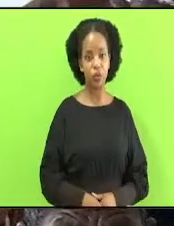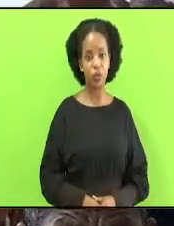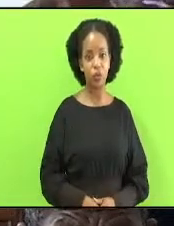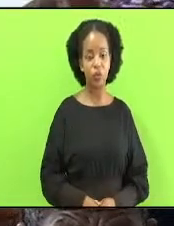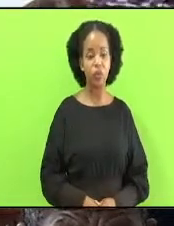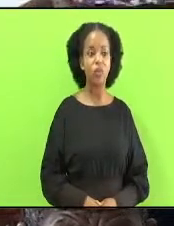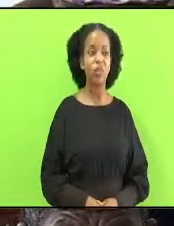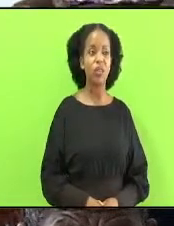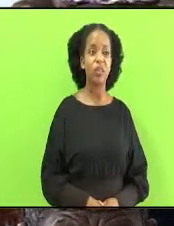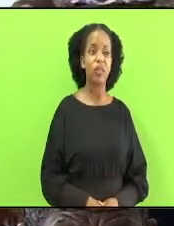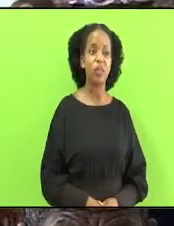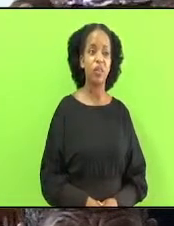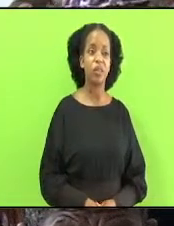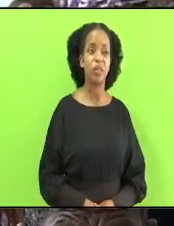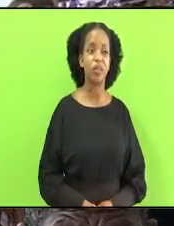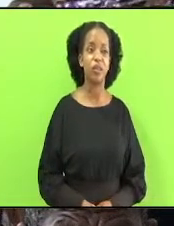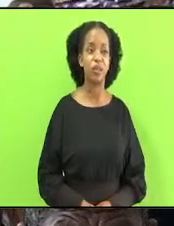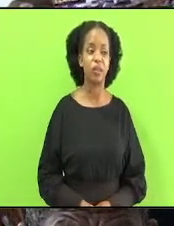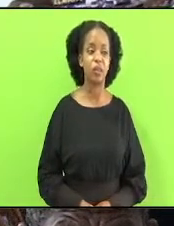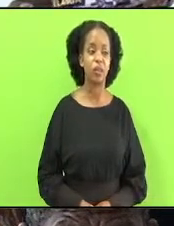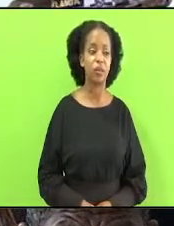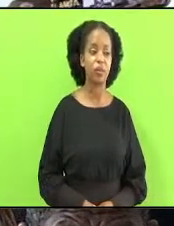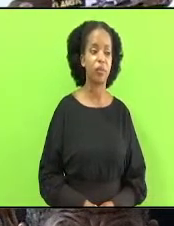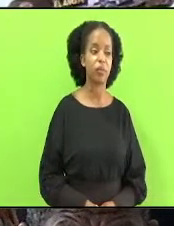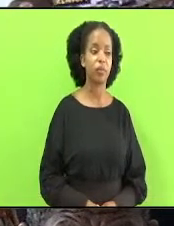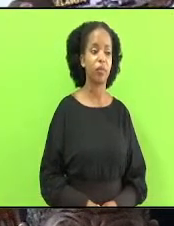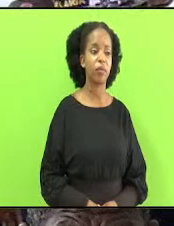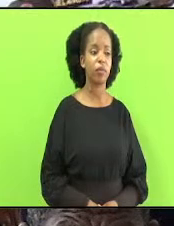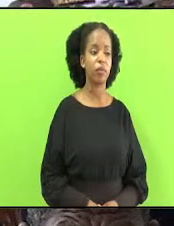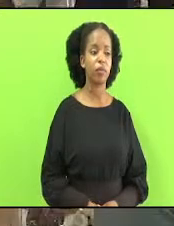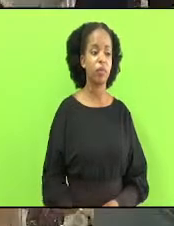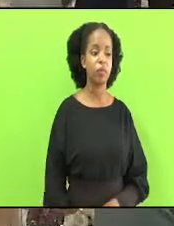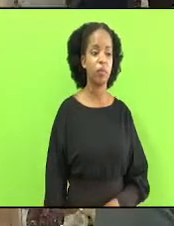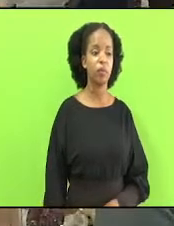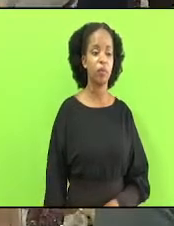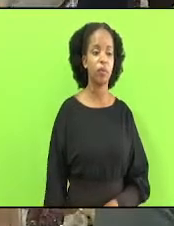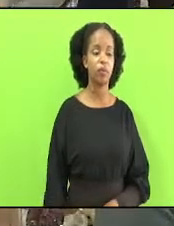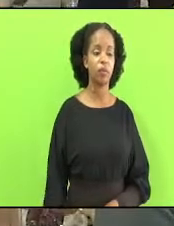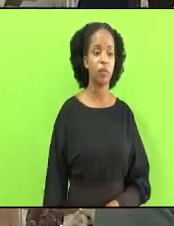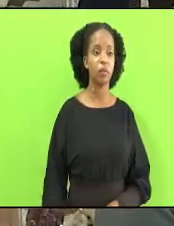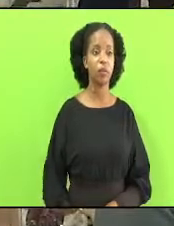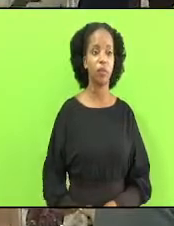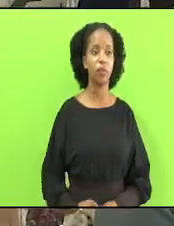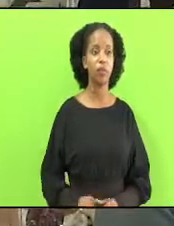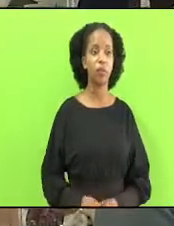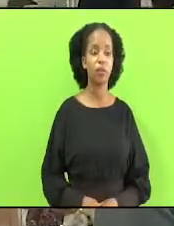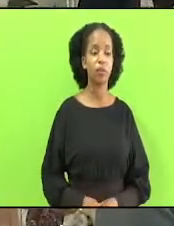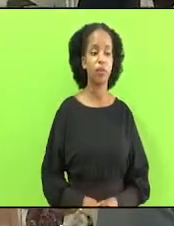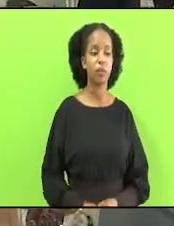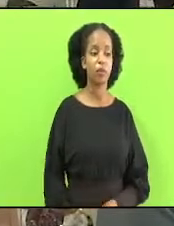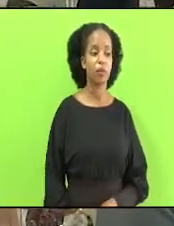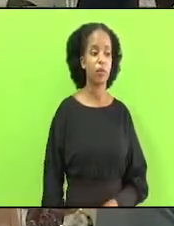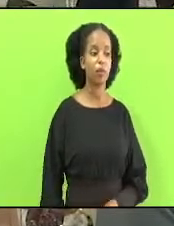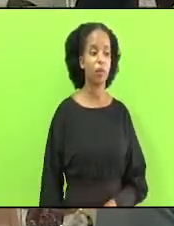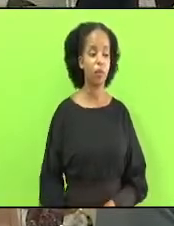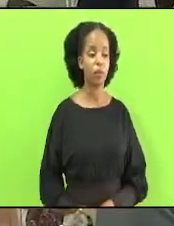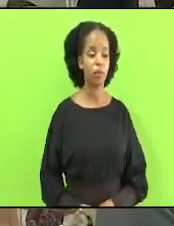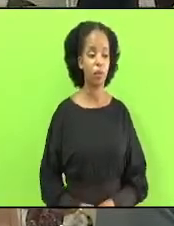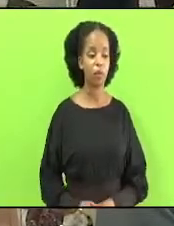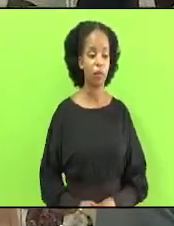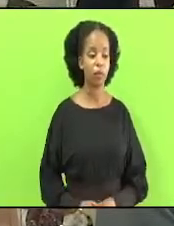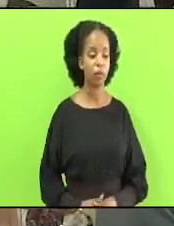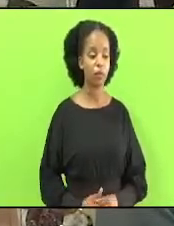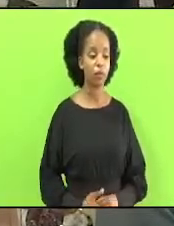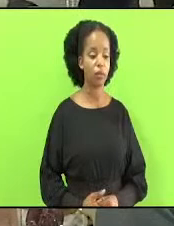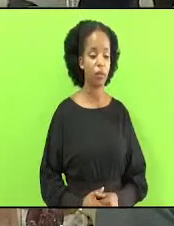ba dulang ko magaeng e fela re lebelle taba ya gore le bona ba nka karolo thata mo tabeng e